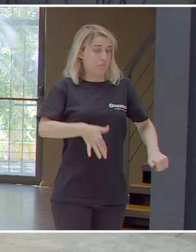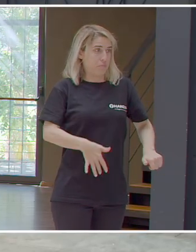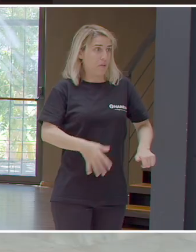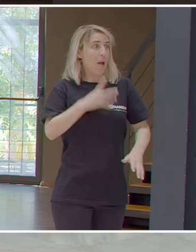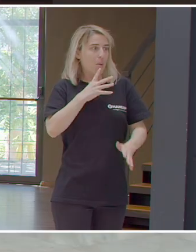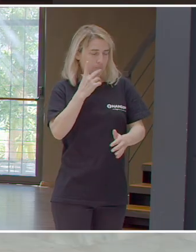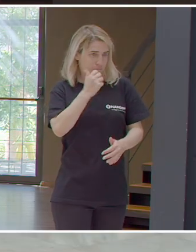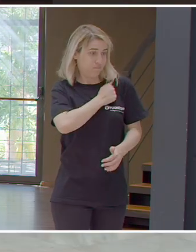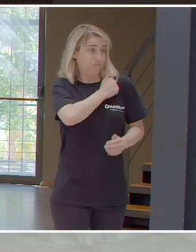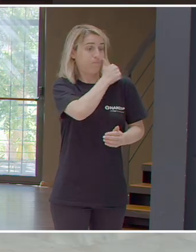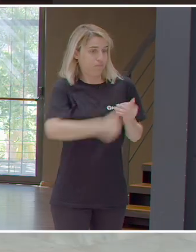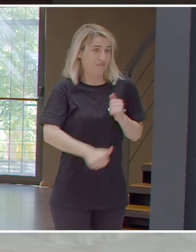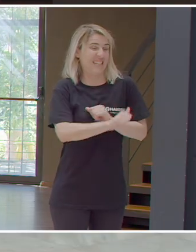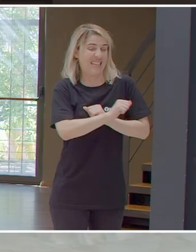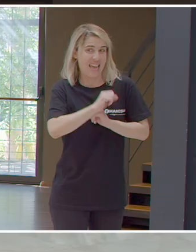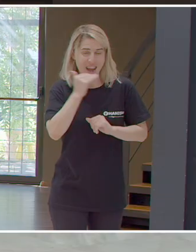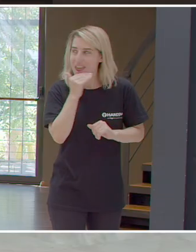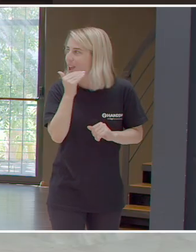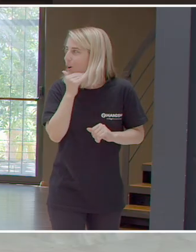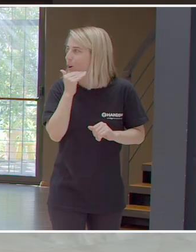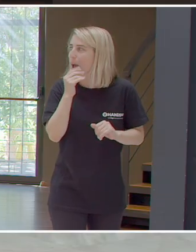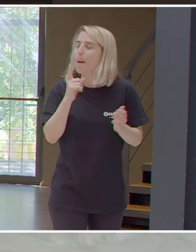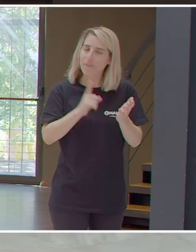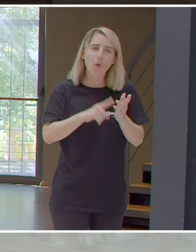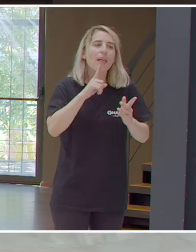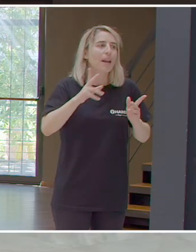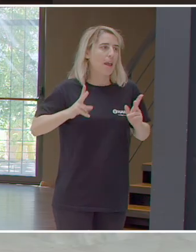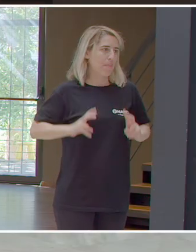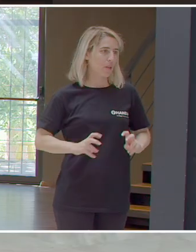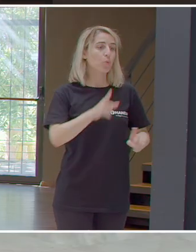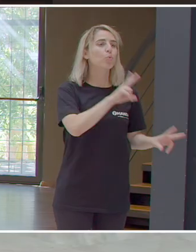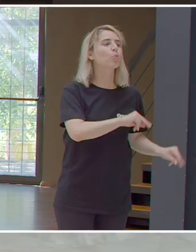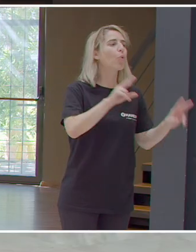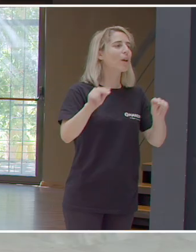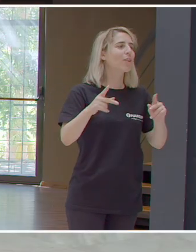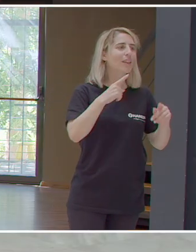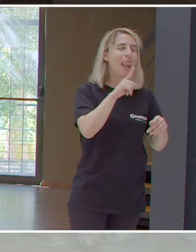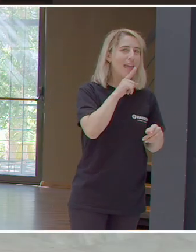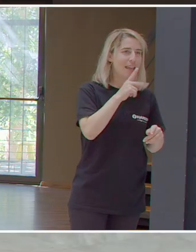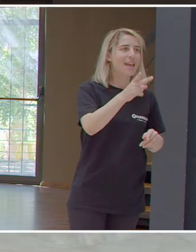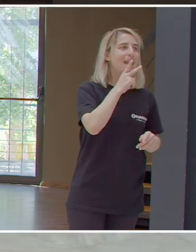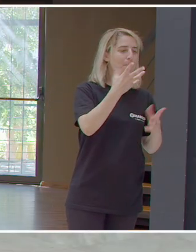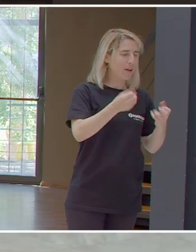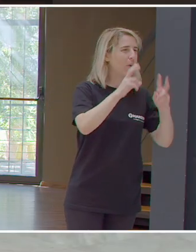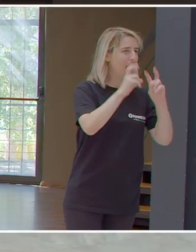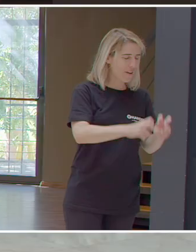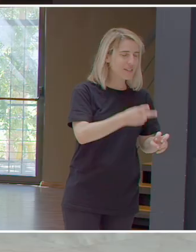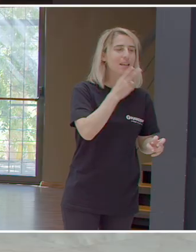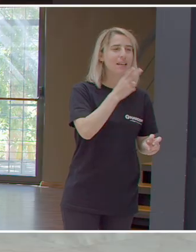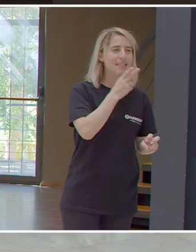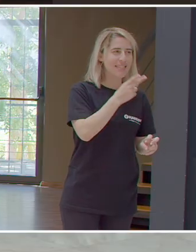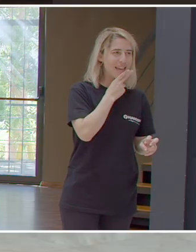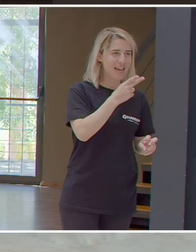the better. That's why there's been a misleading study on smoking preventing colon cancer, because when you